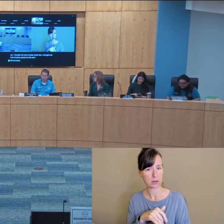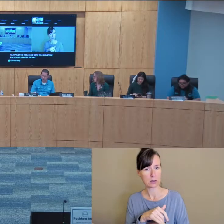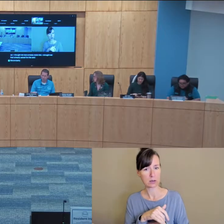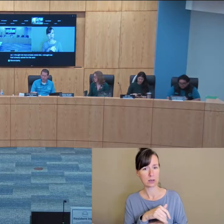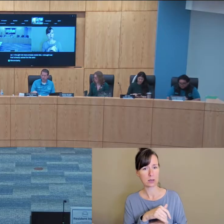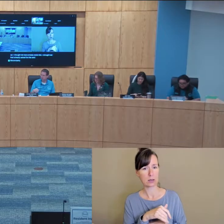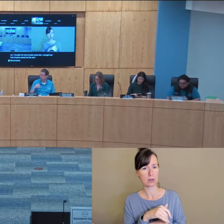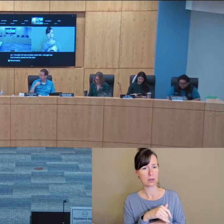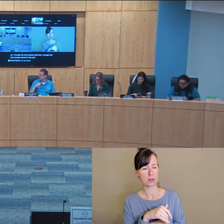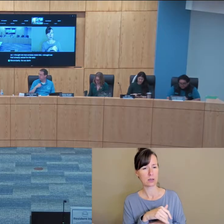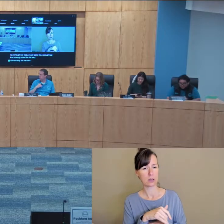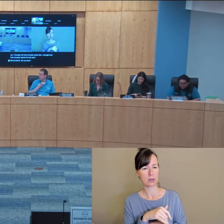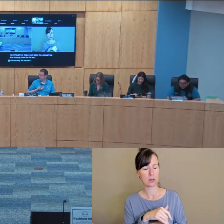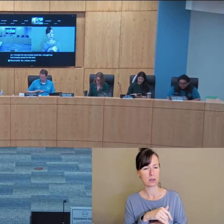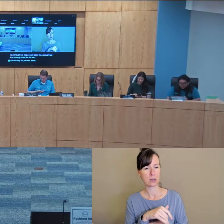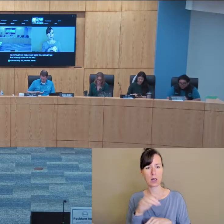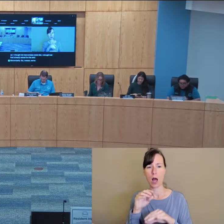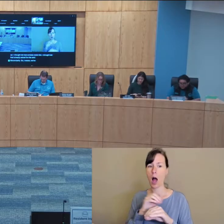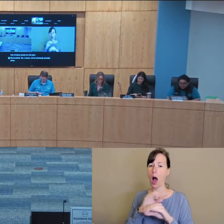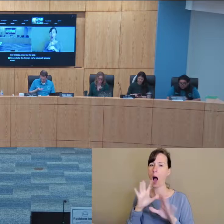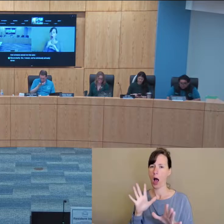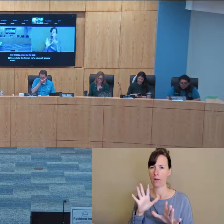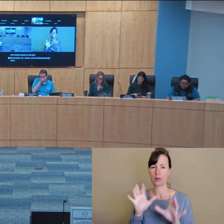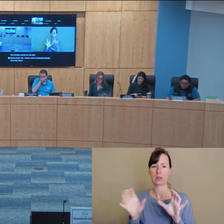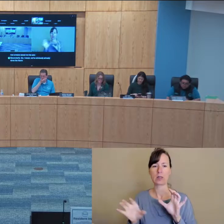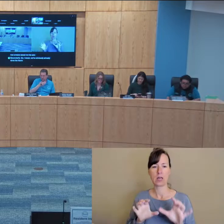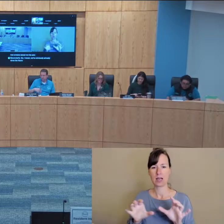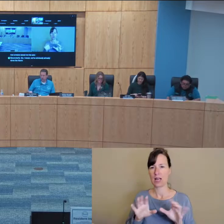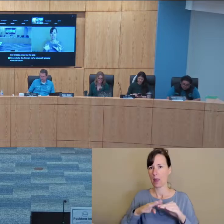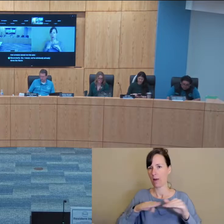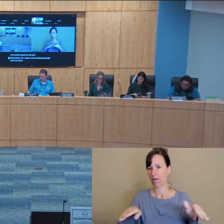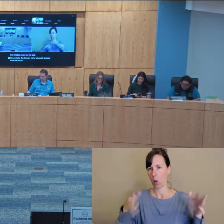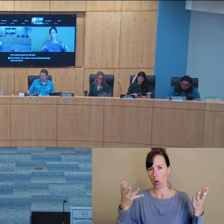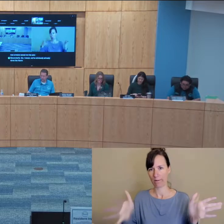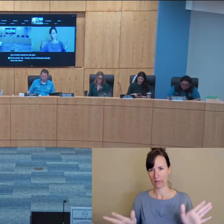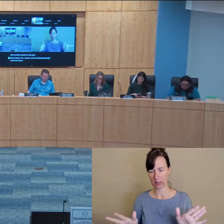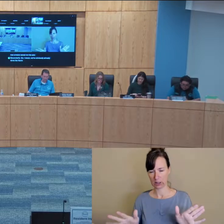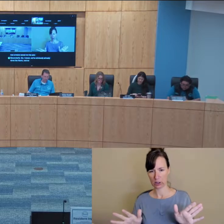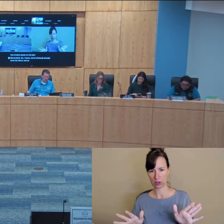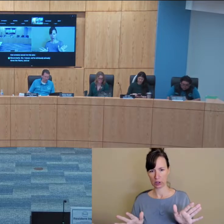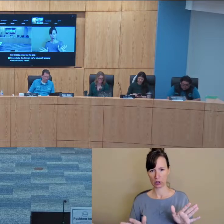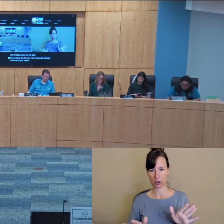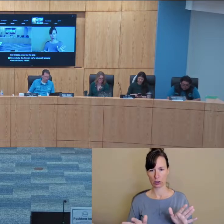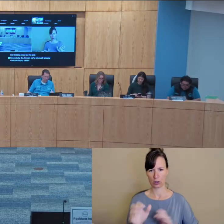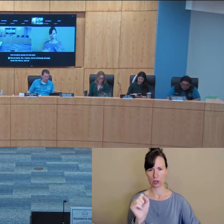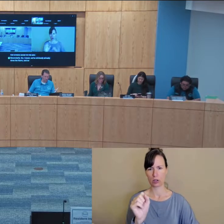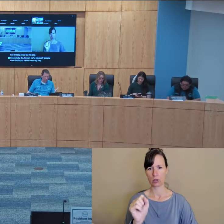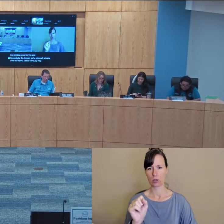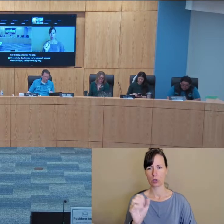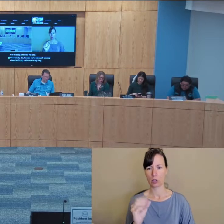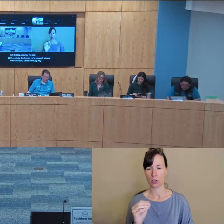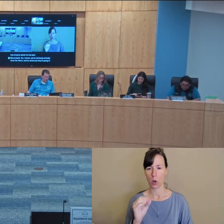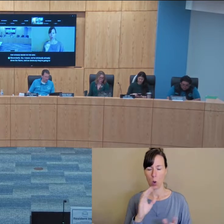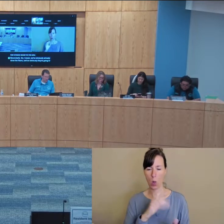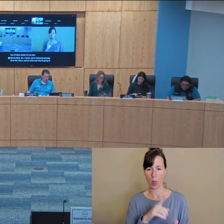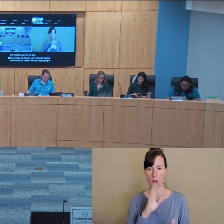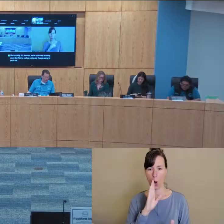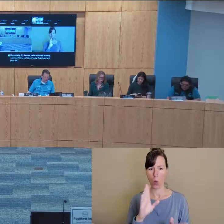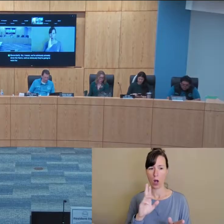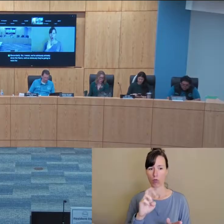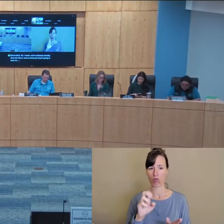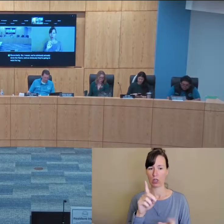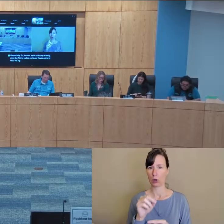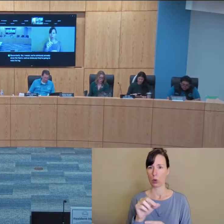so we've obviously already done the floors. And so obviously they're going to redo the